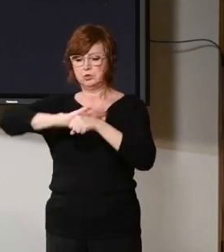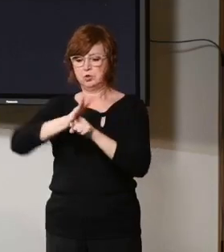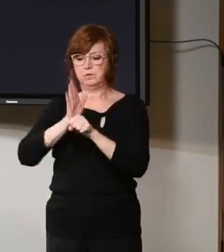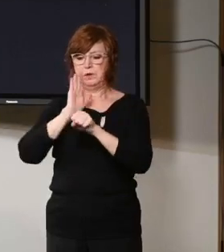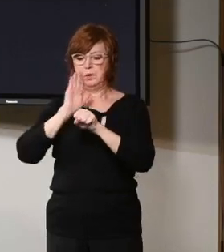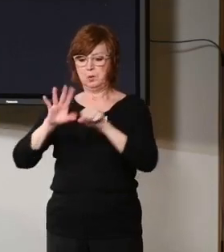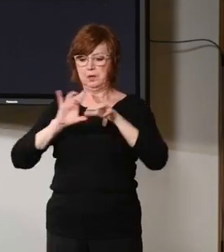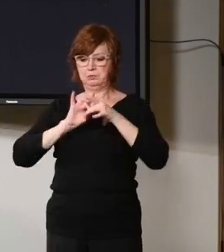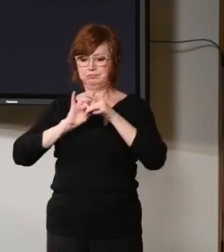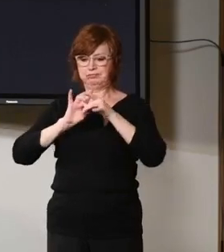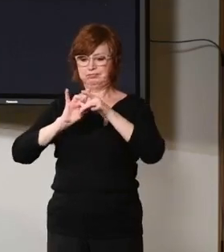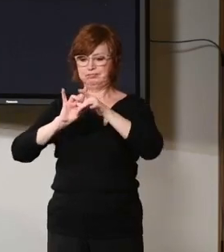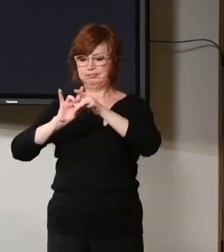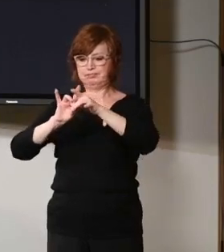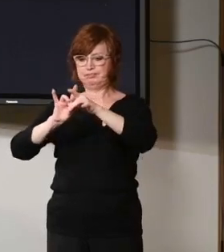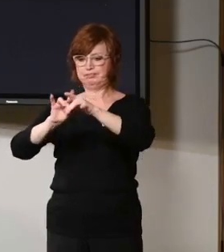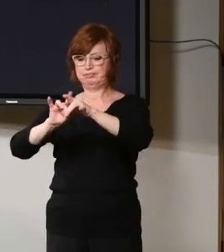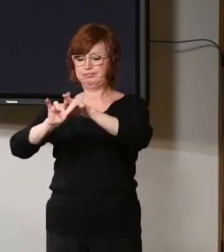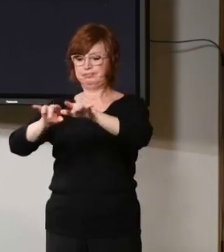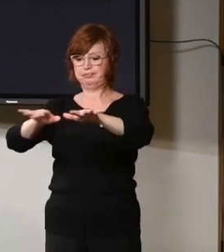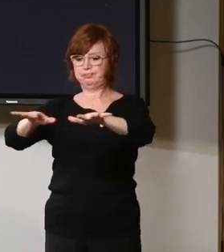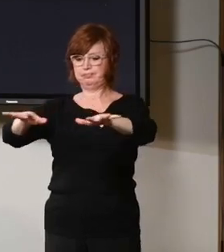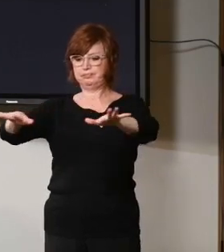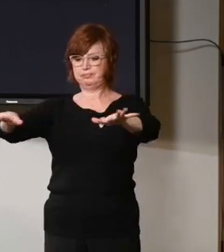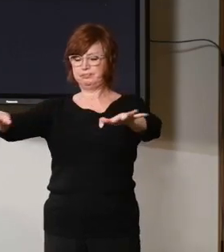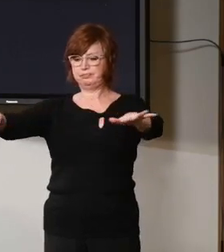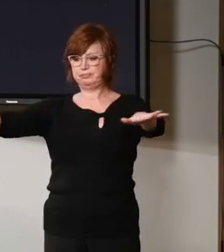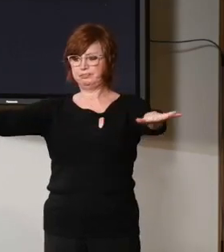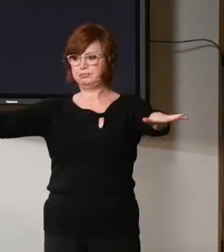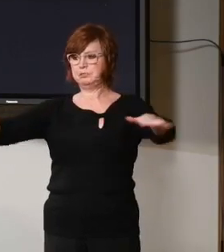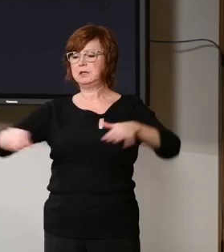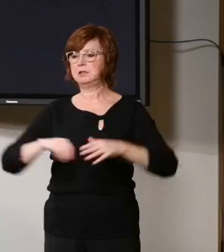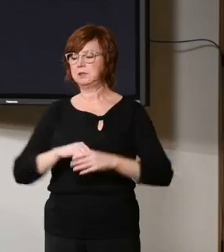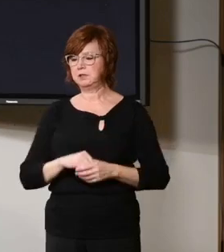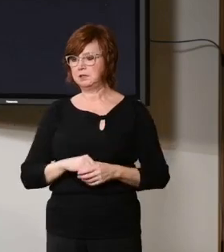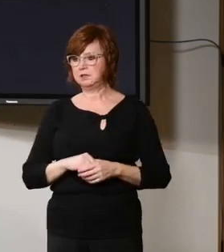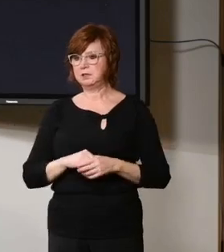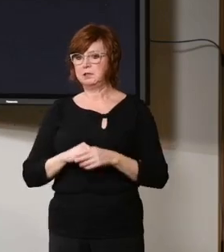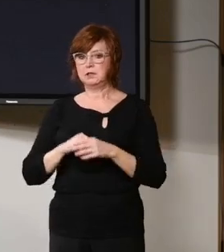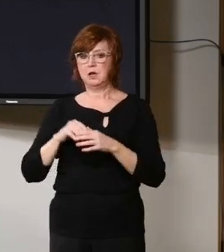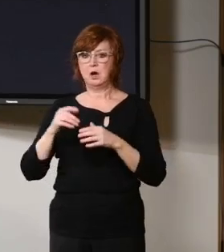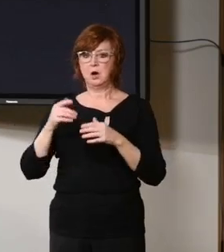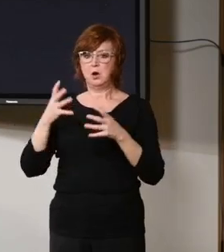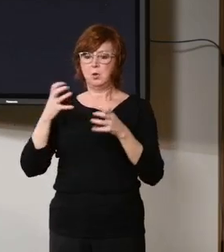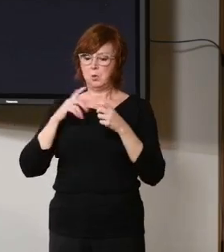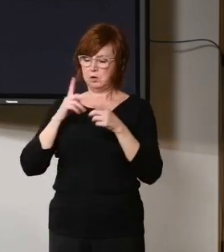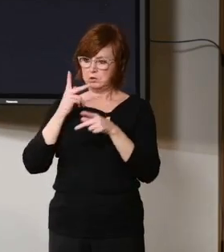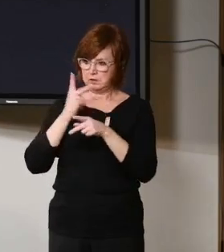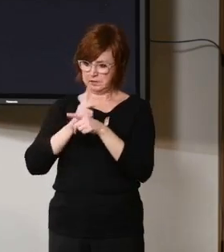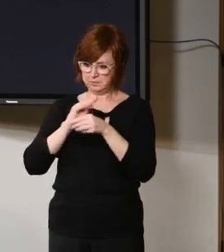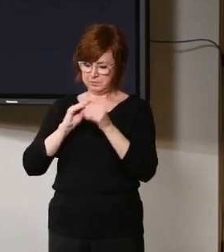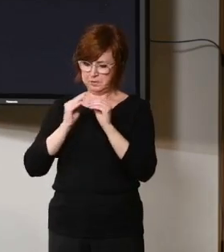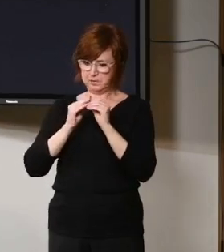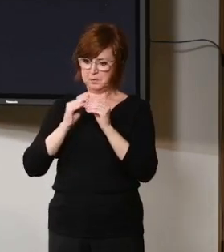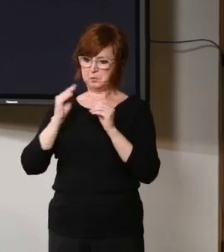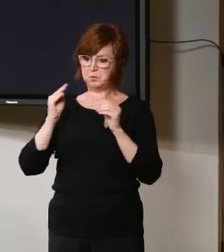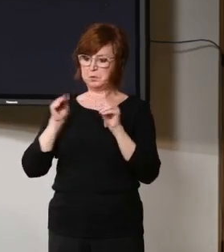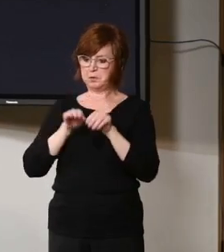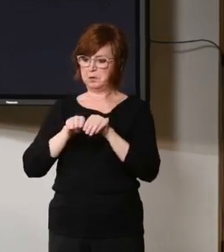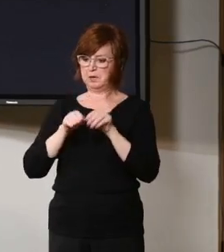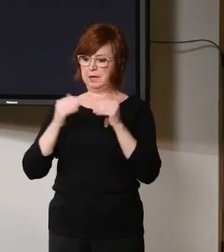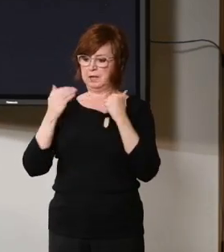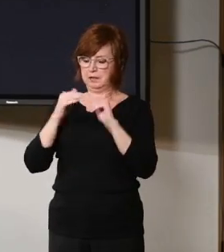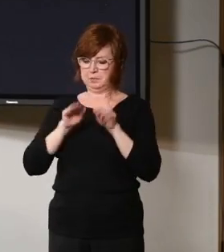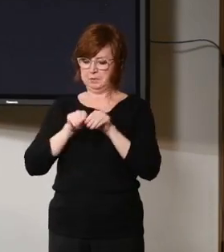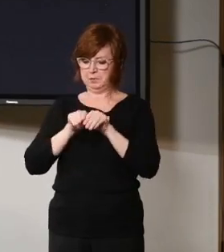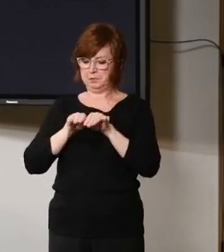that transmission as low as possible. And that is exactly why we have, not recommended but